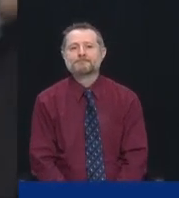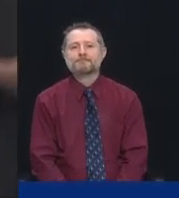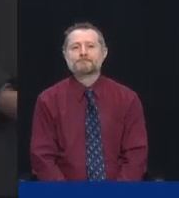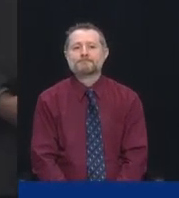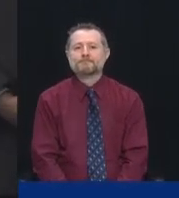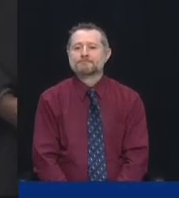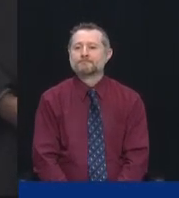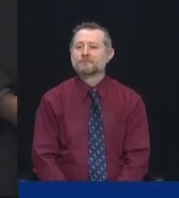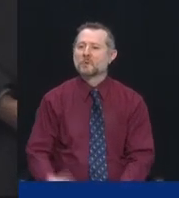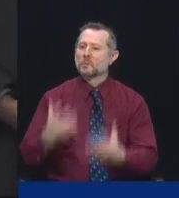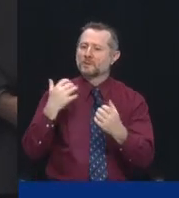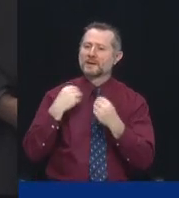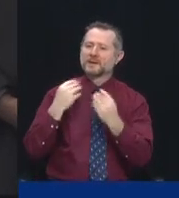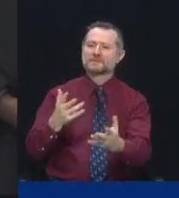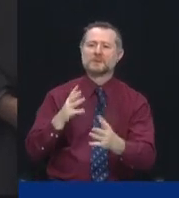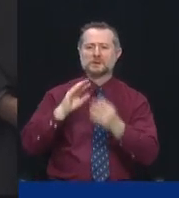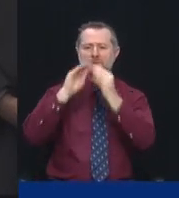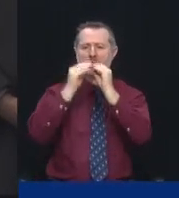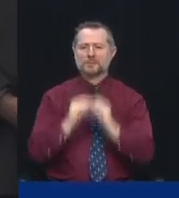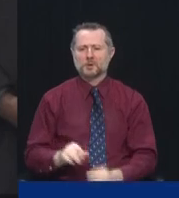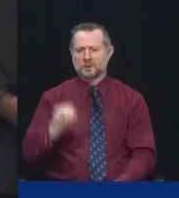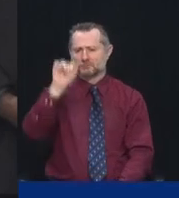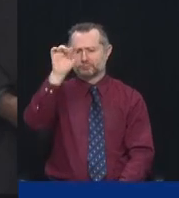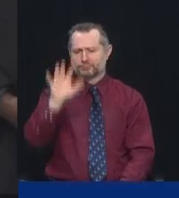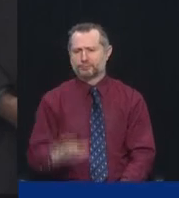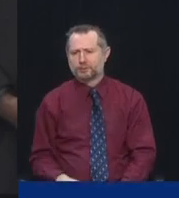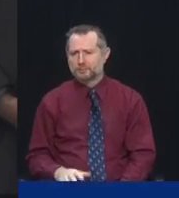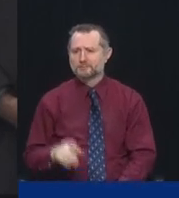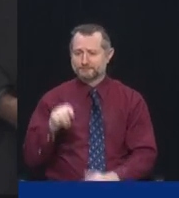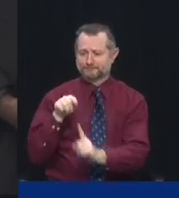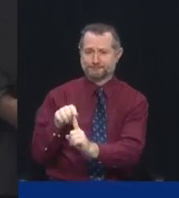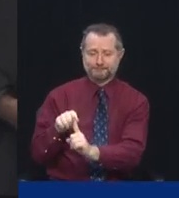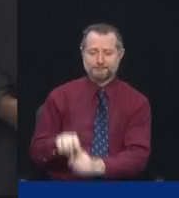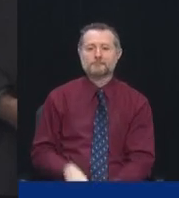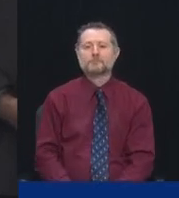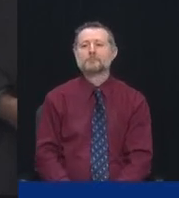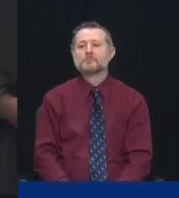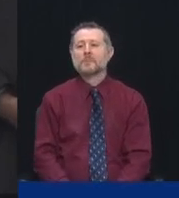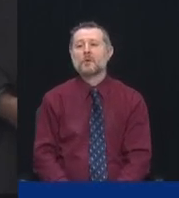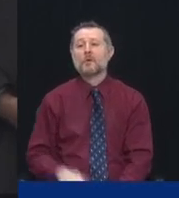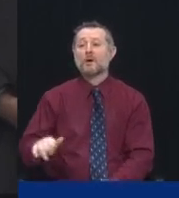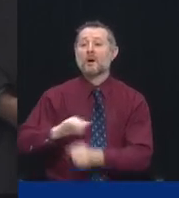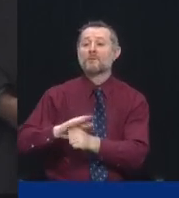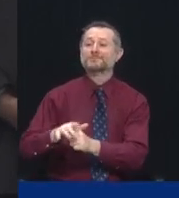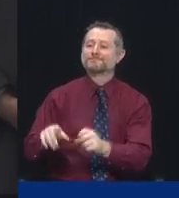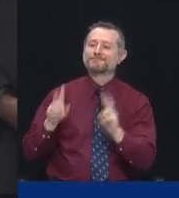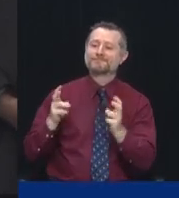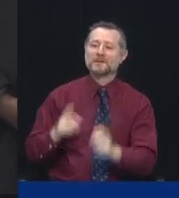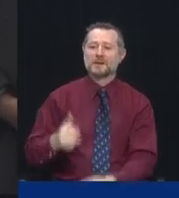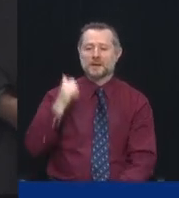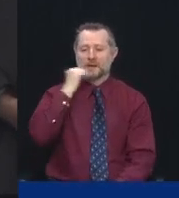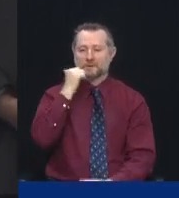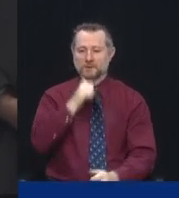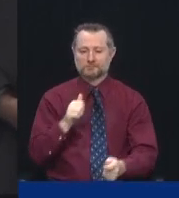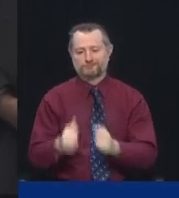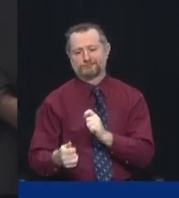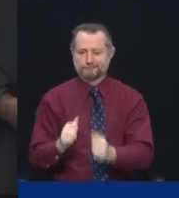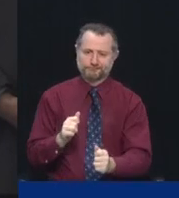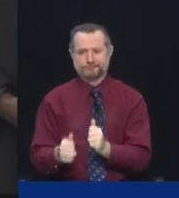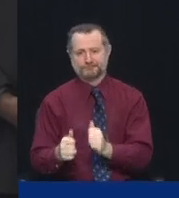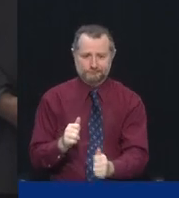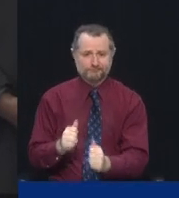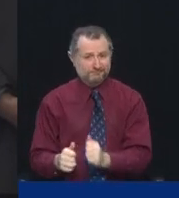Let me give you an update on where we are on COVID, because this COVID situation changes almost day to day. It certainly changes week to